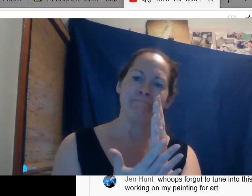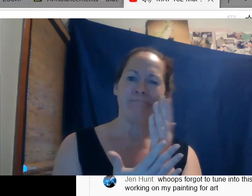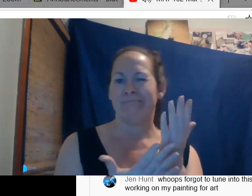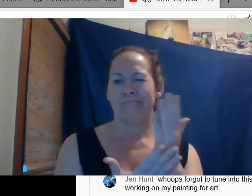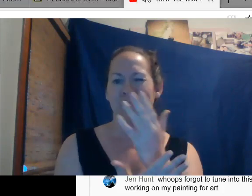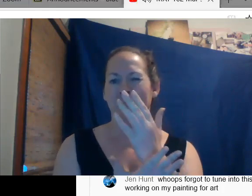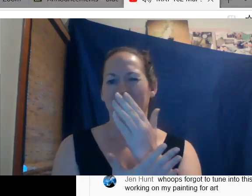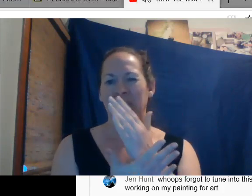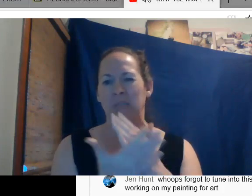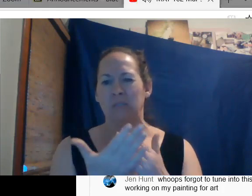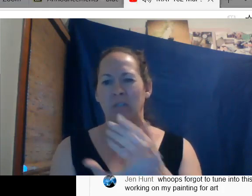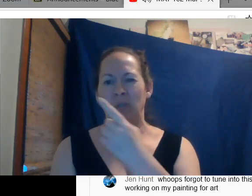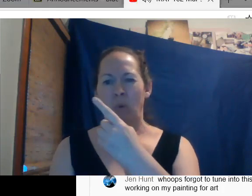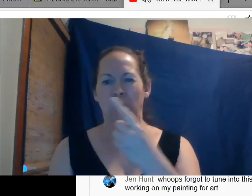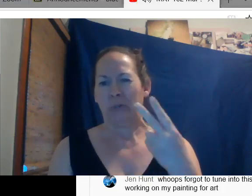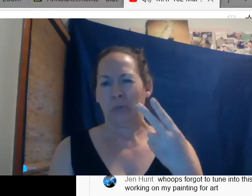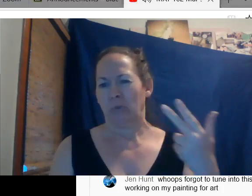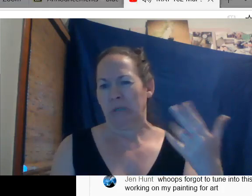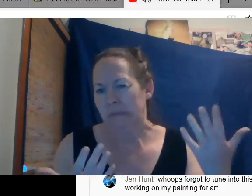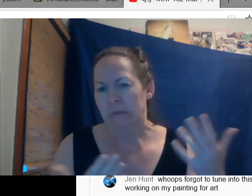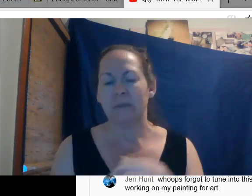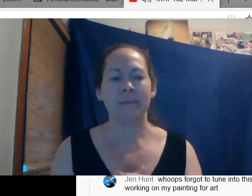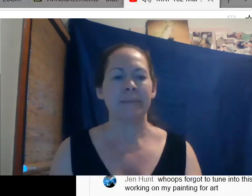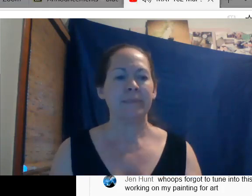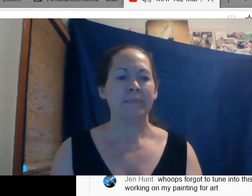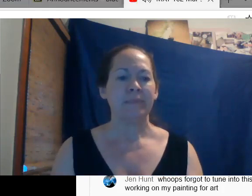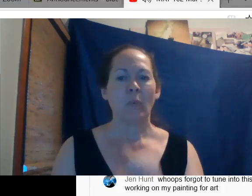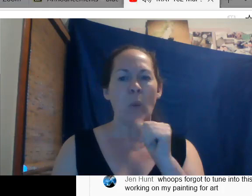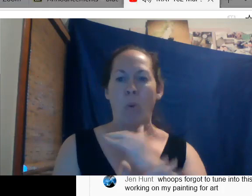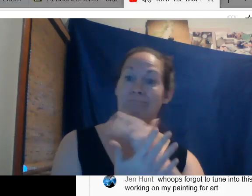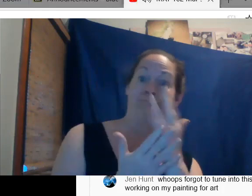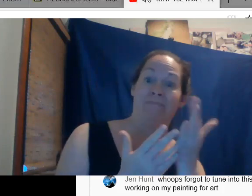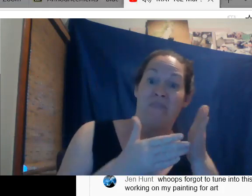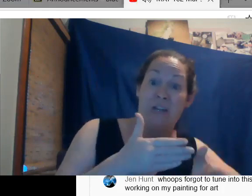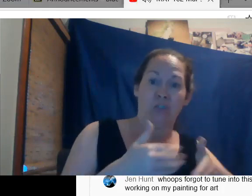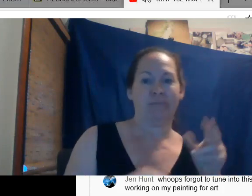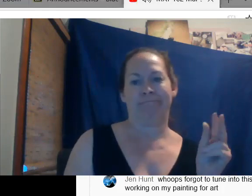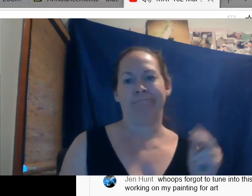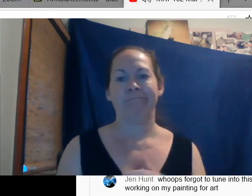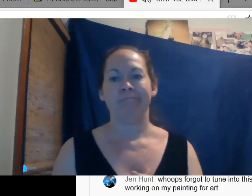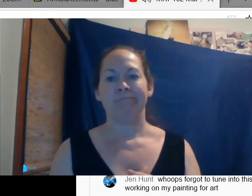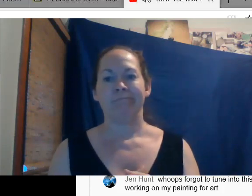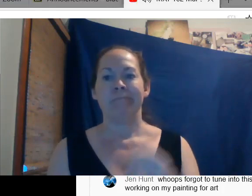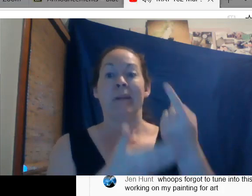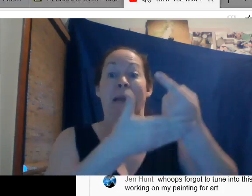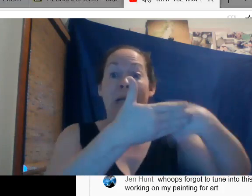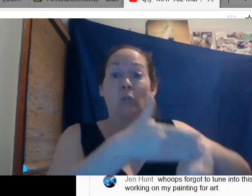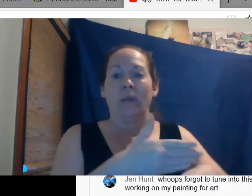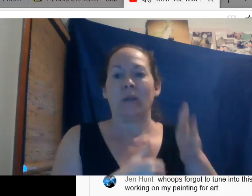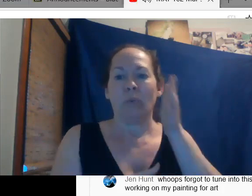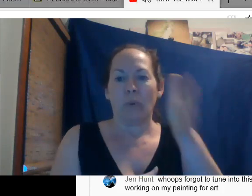2-3 sections of this. We're going to do synthetic division at the last half of the week, and the remainder